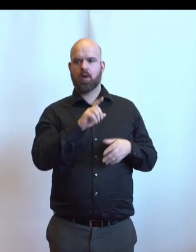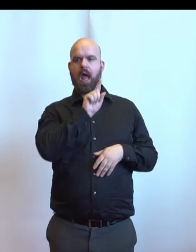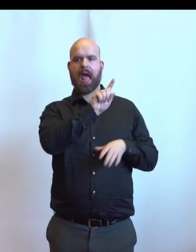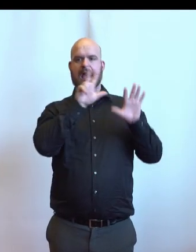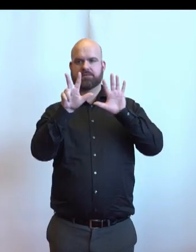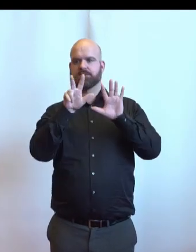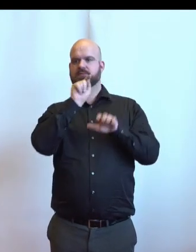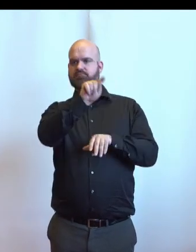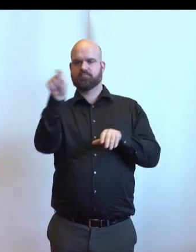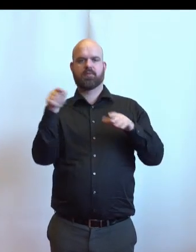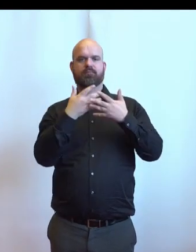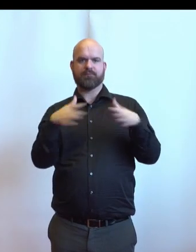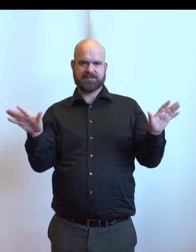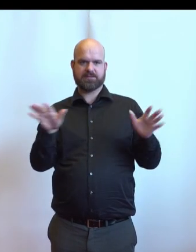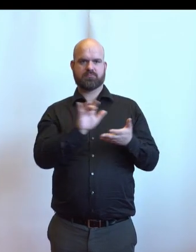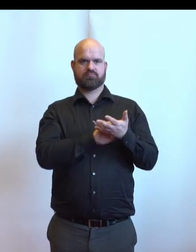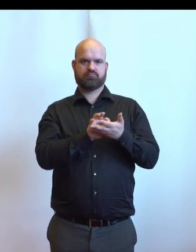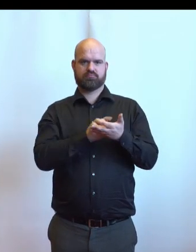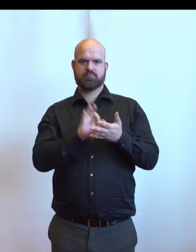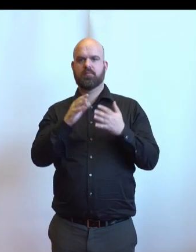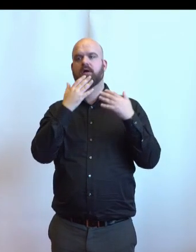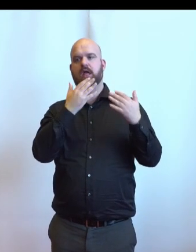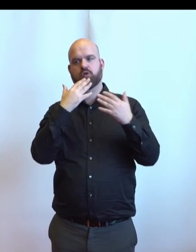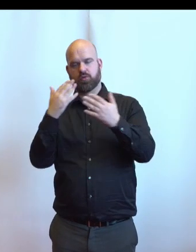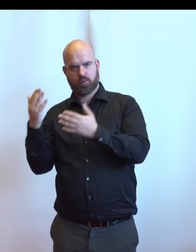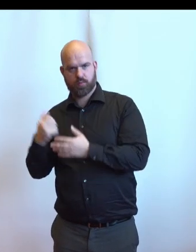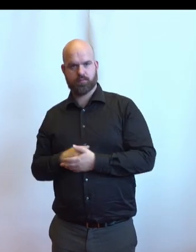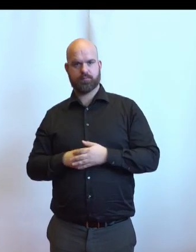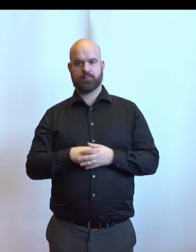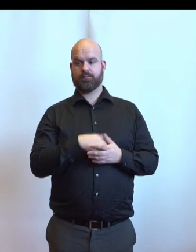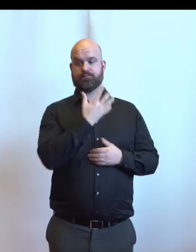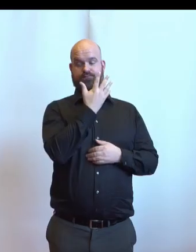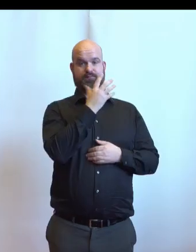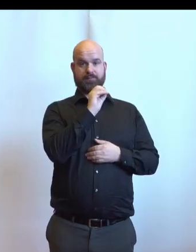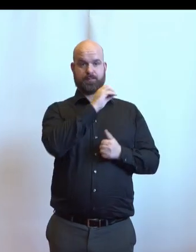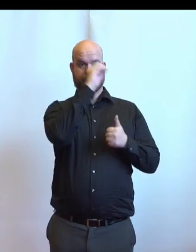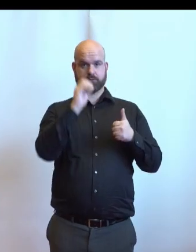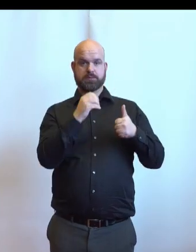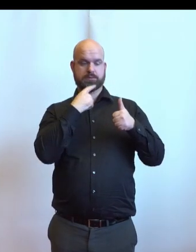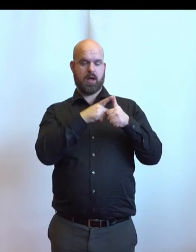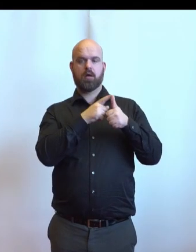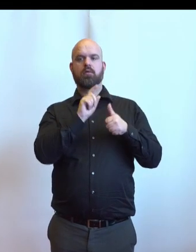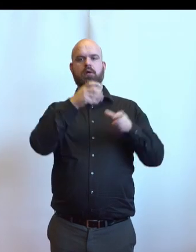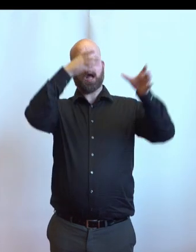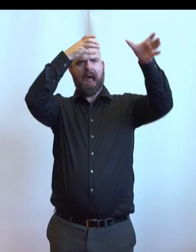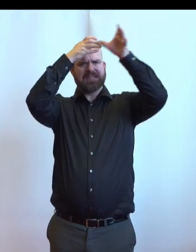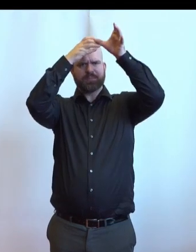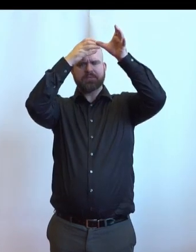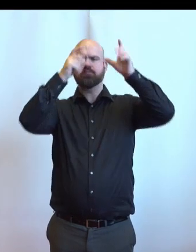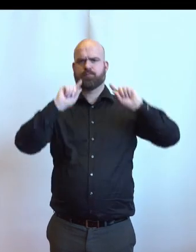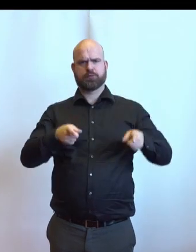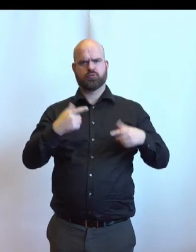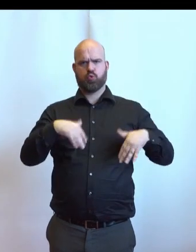technical expertise is the first priority, followed by company, organizational. And